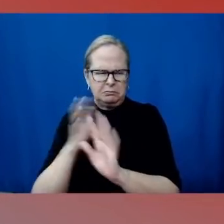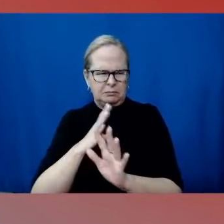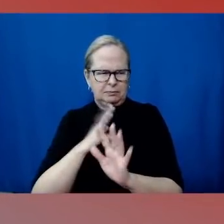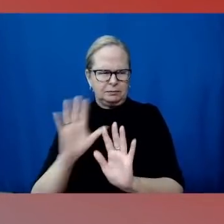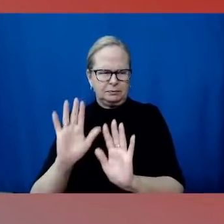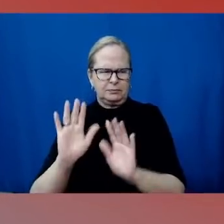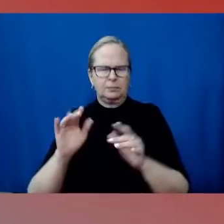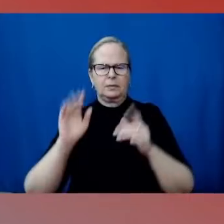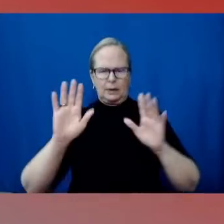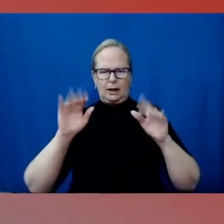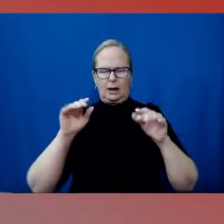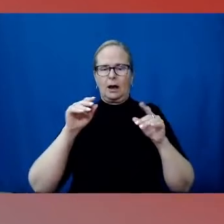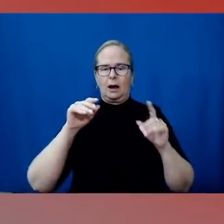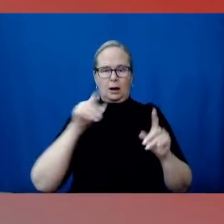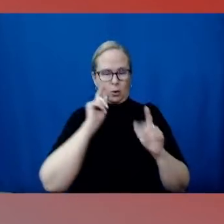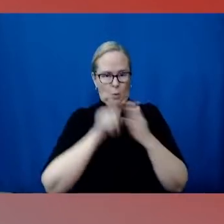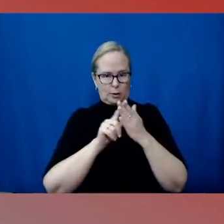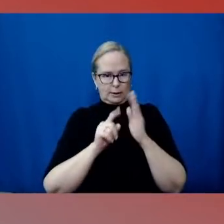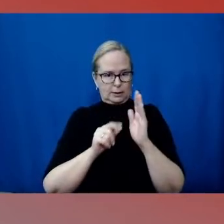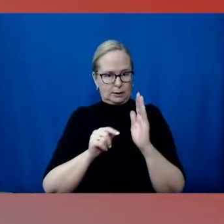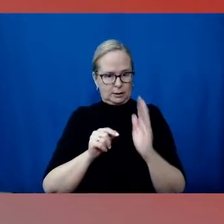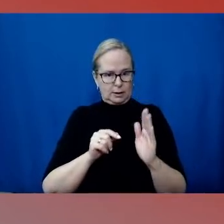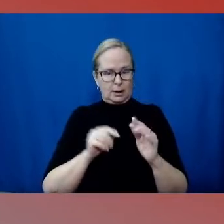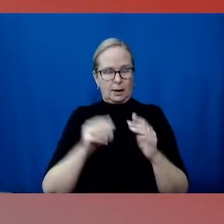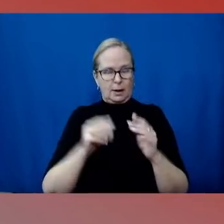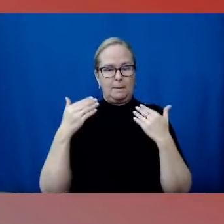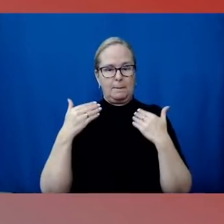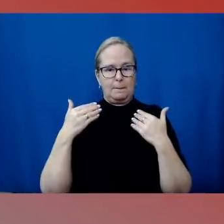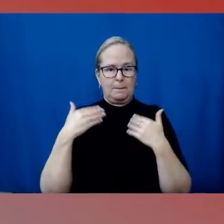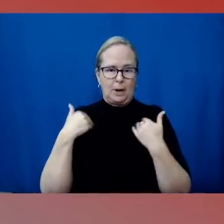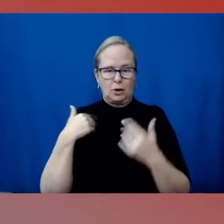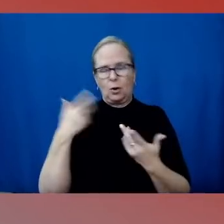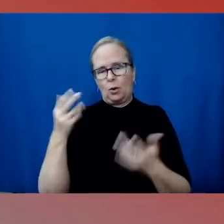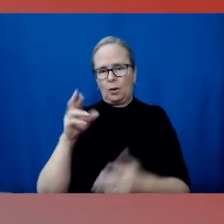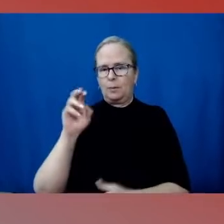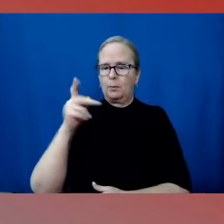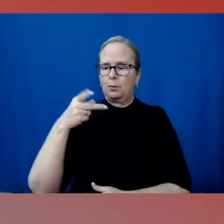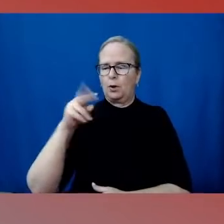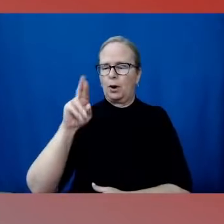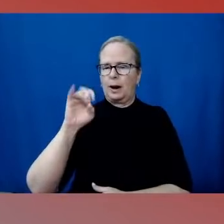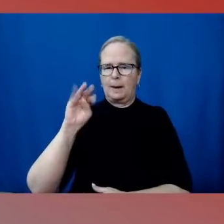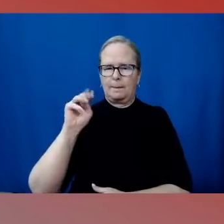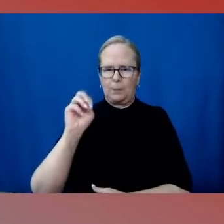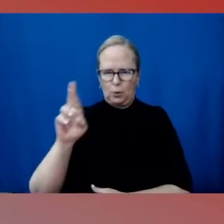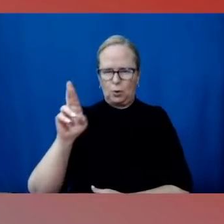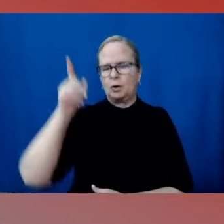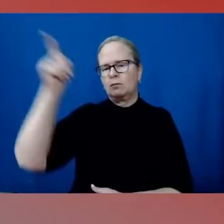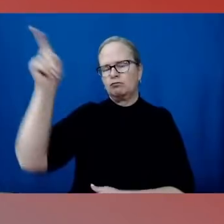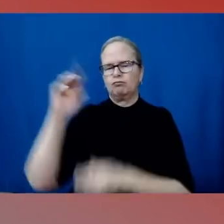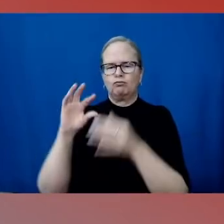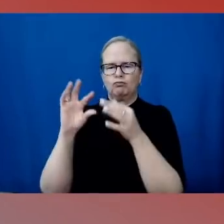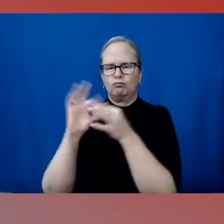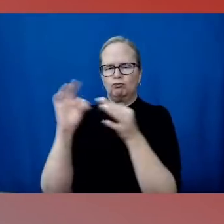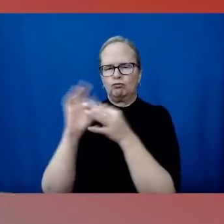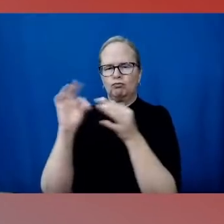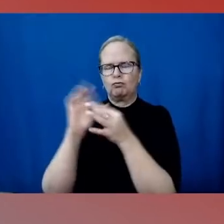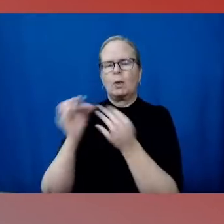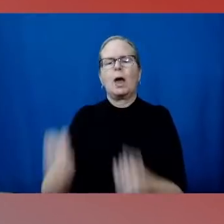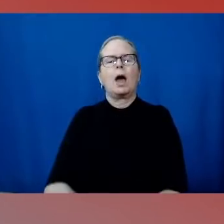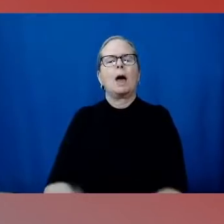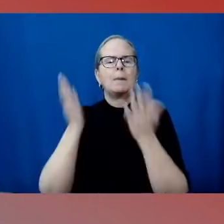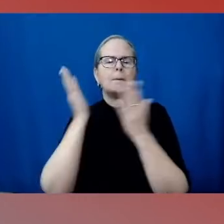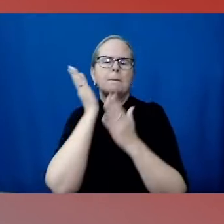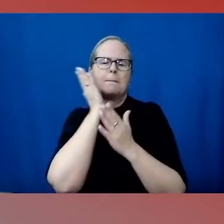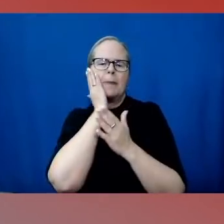gets confusing a bit if the minister, it's been the premier talking about, while the number of beds we have